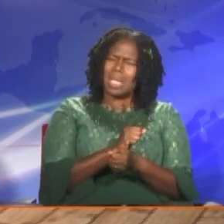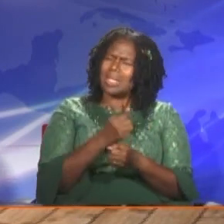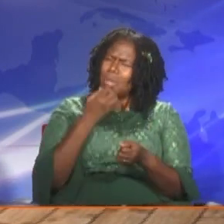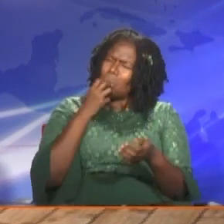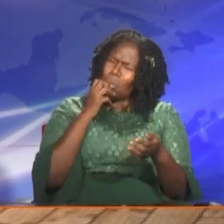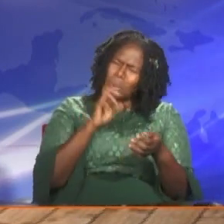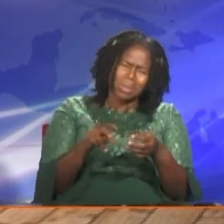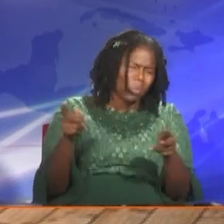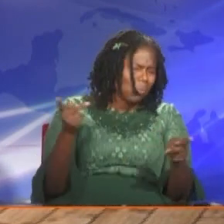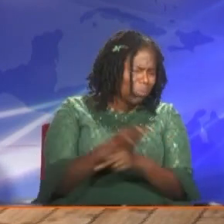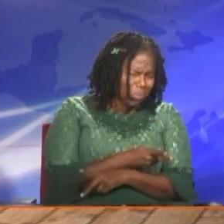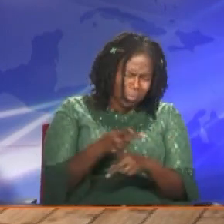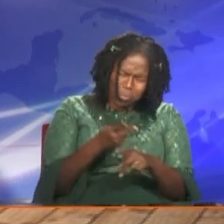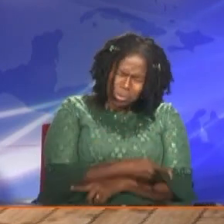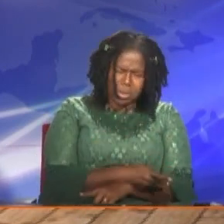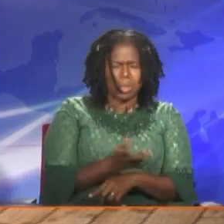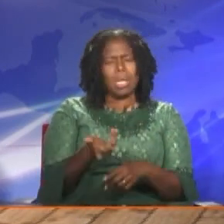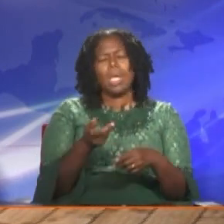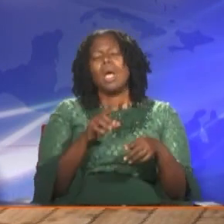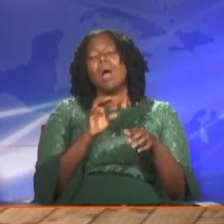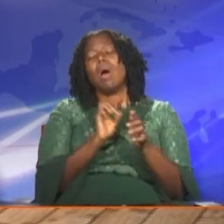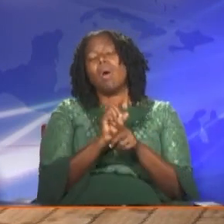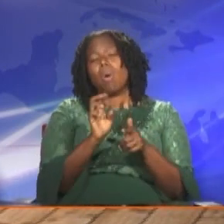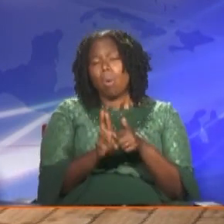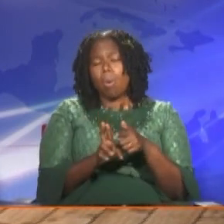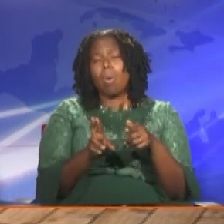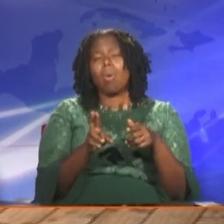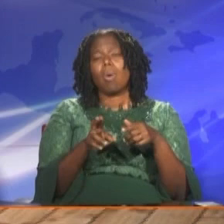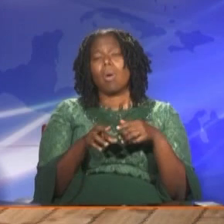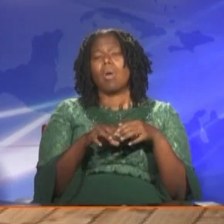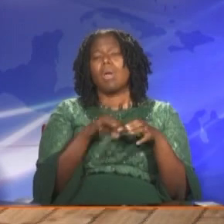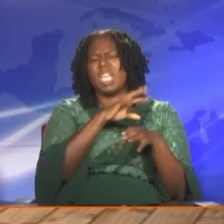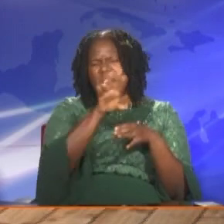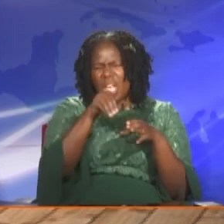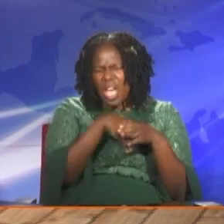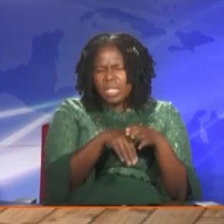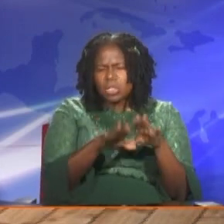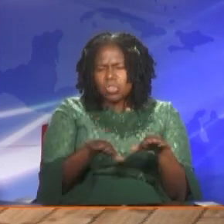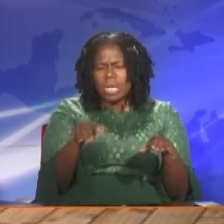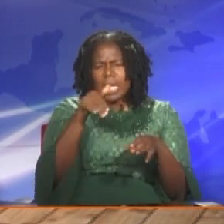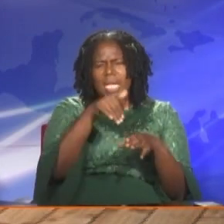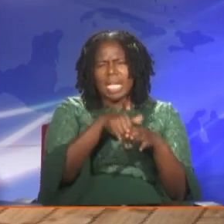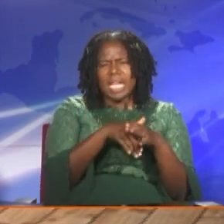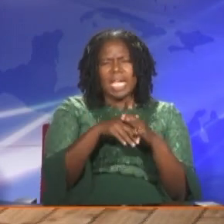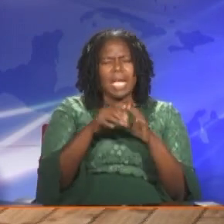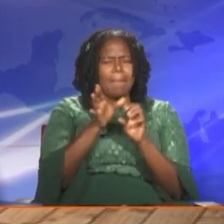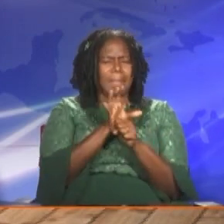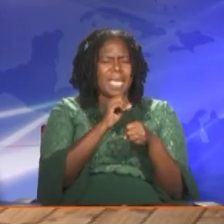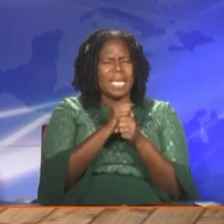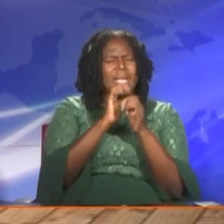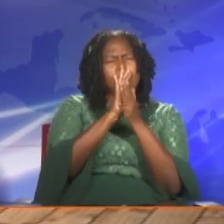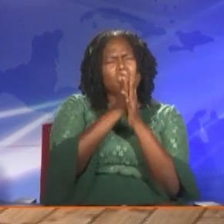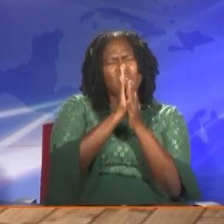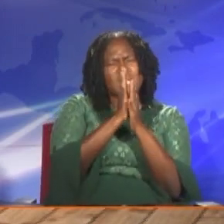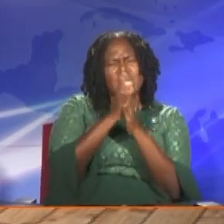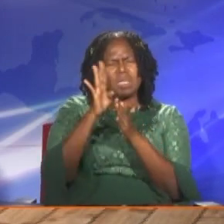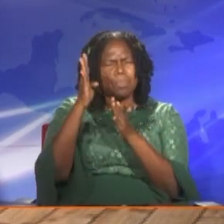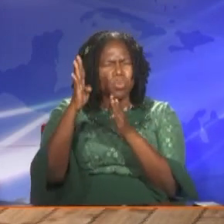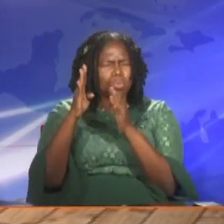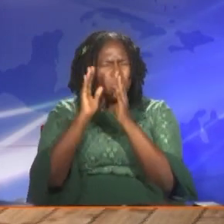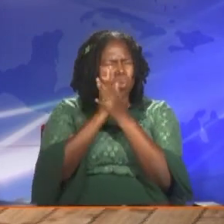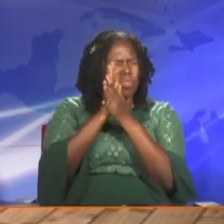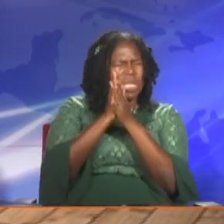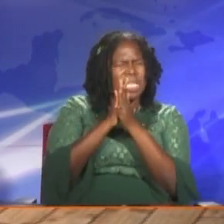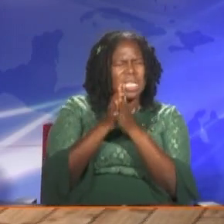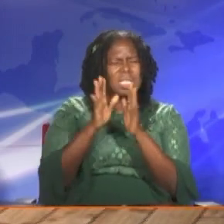labor. Engaging a child in pornography, pornographic pictures, etc.,